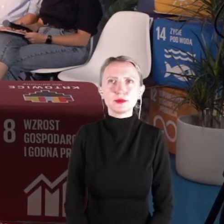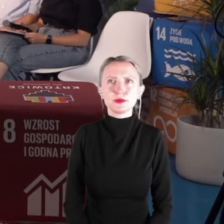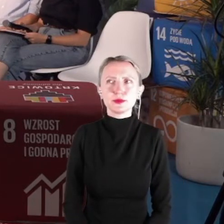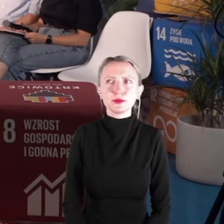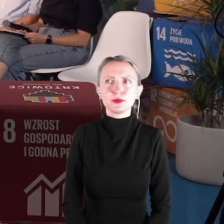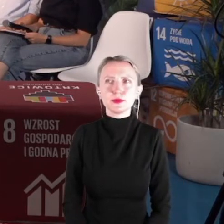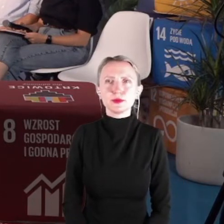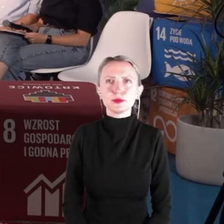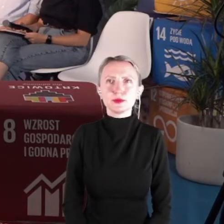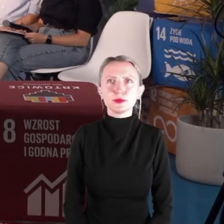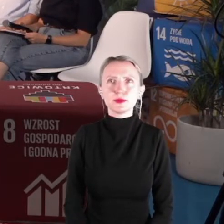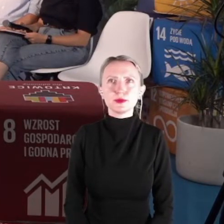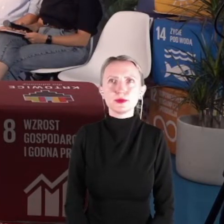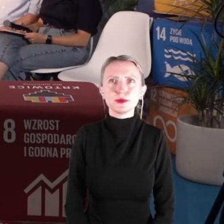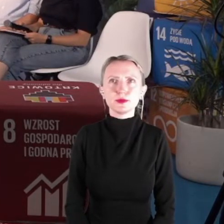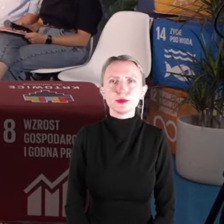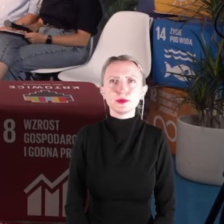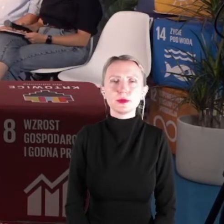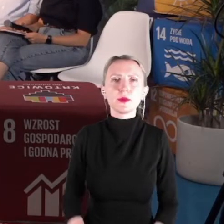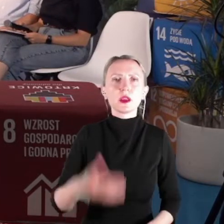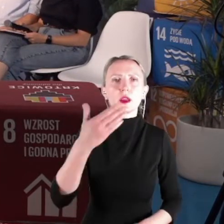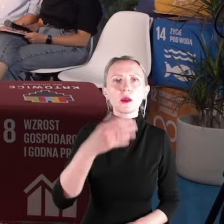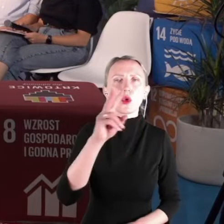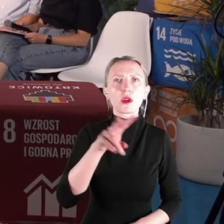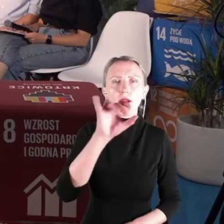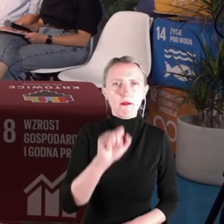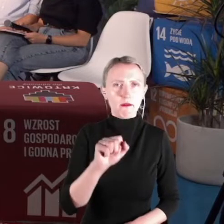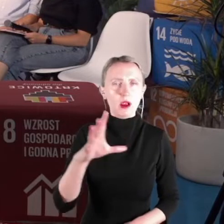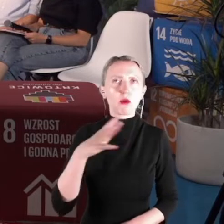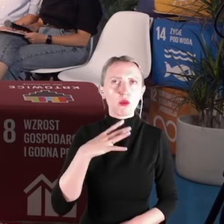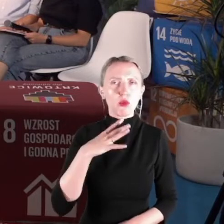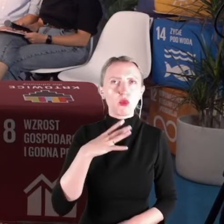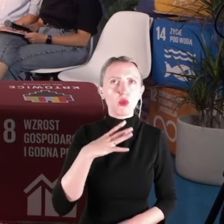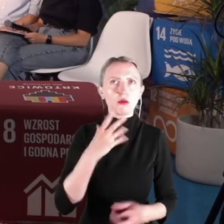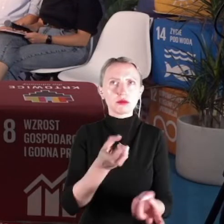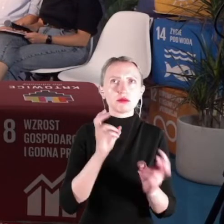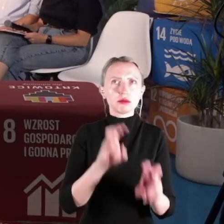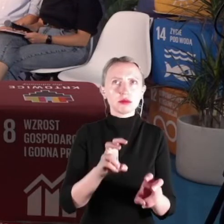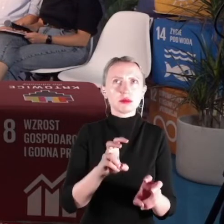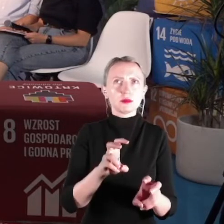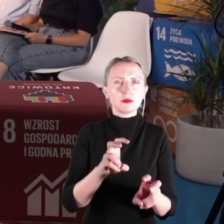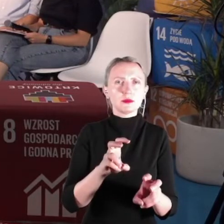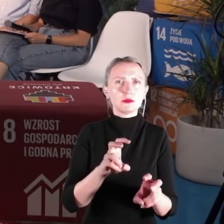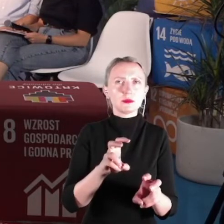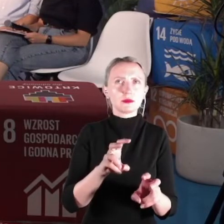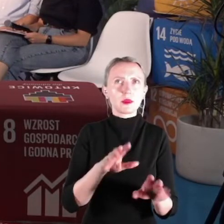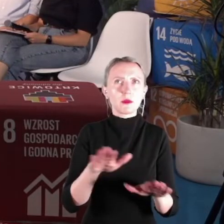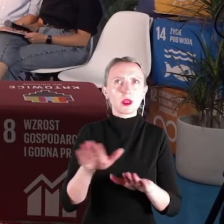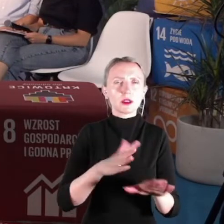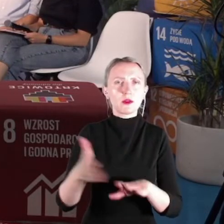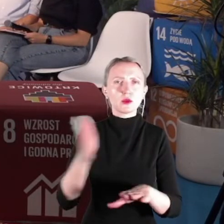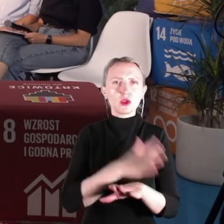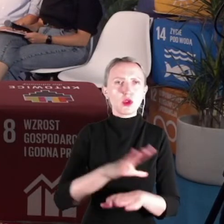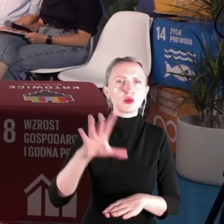was once founded on a garbage dump of Medellin and has evolved from a stigmatized slum to a safe and productive place. Together with its vibrant, diverse people,